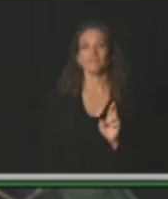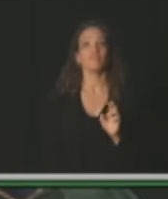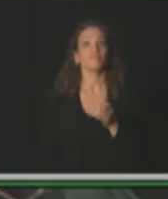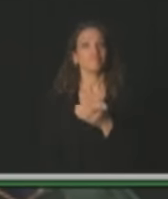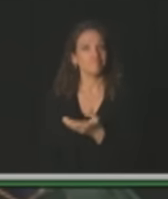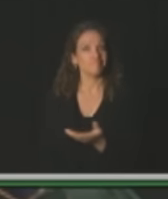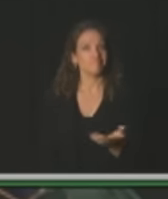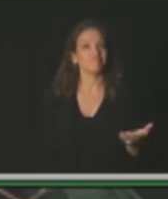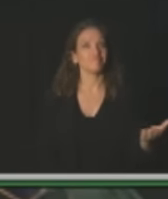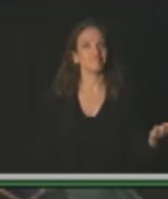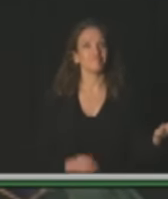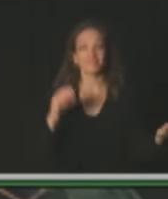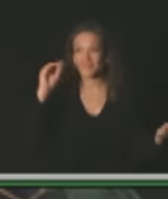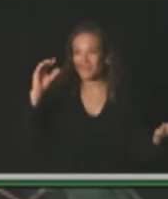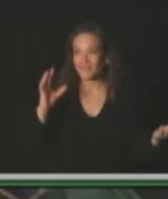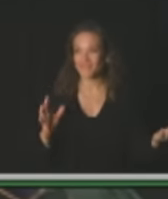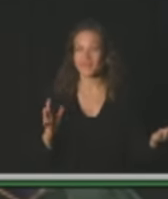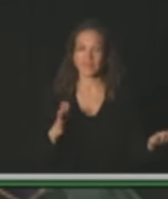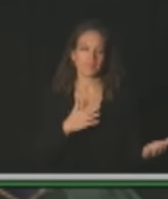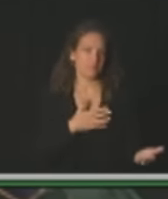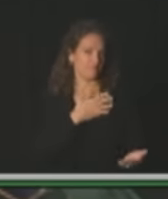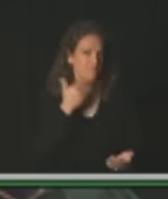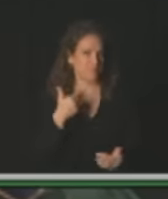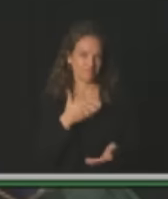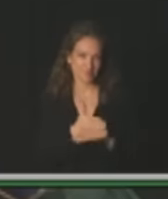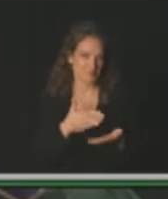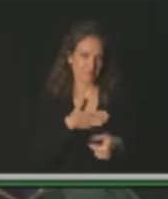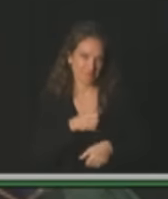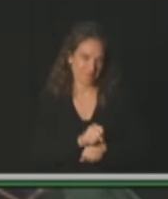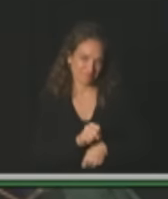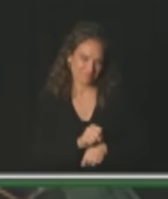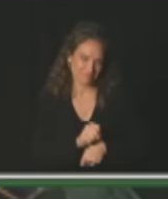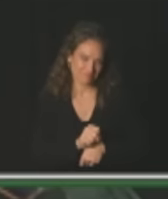Graduates and faculty, this is the best part of my job.